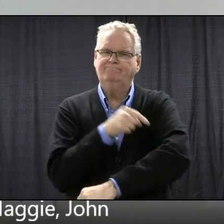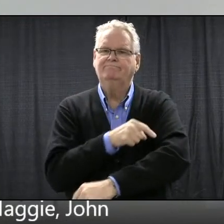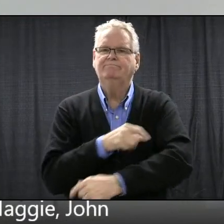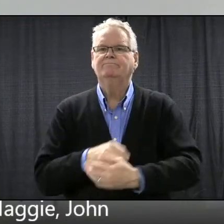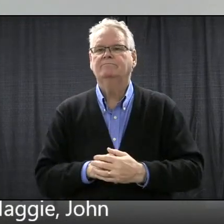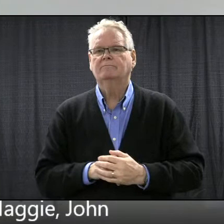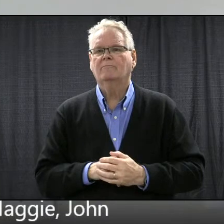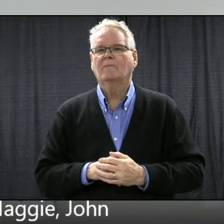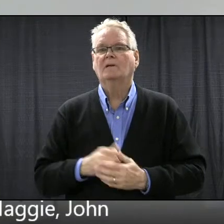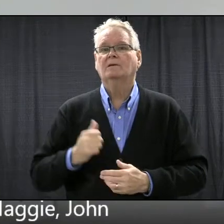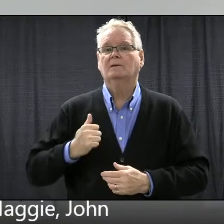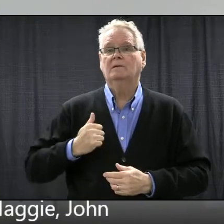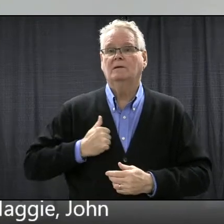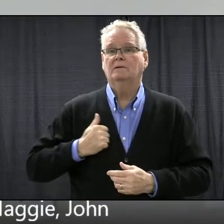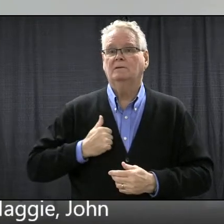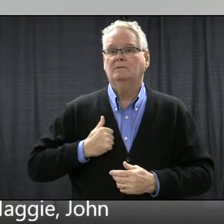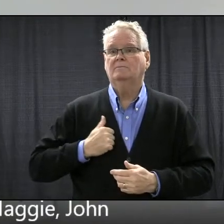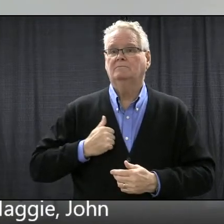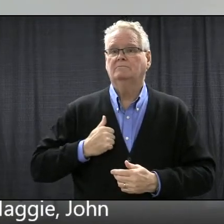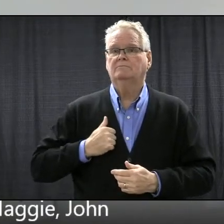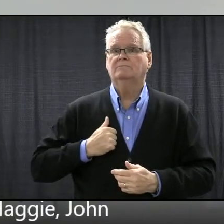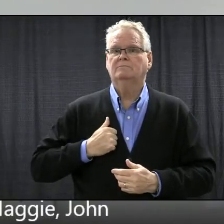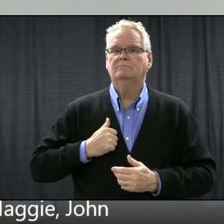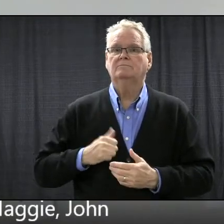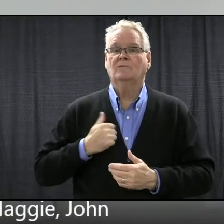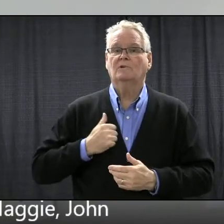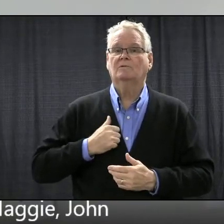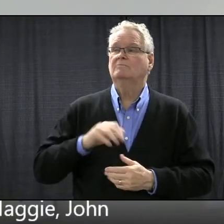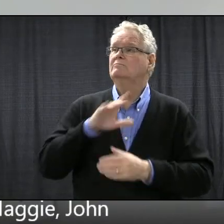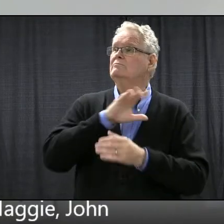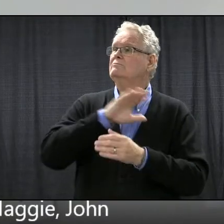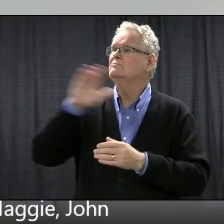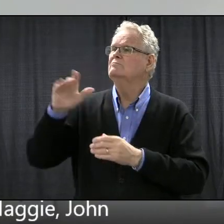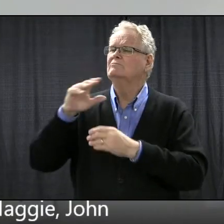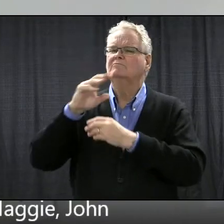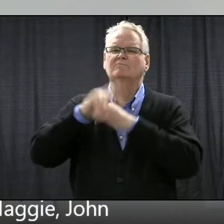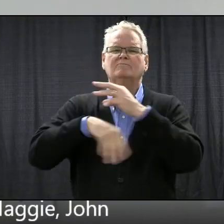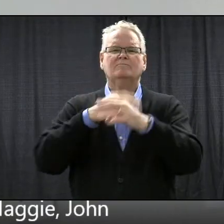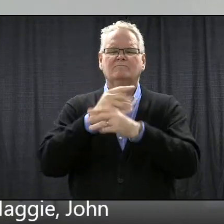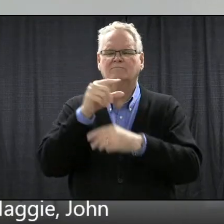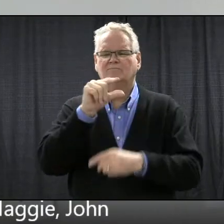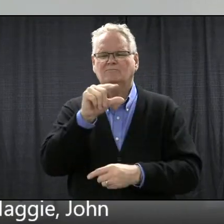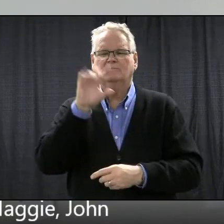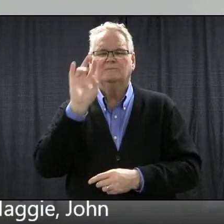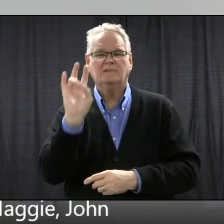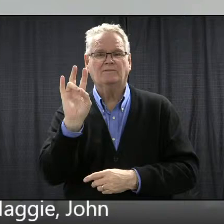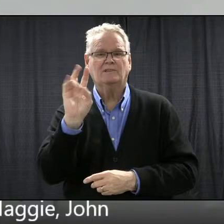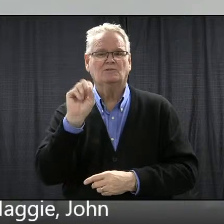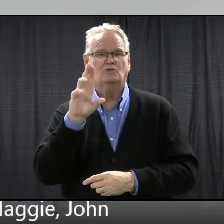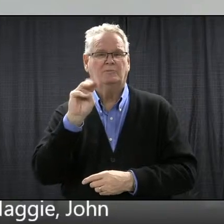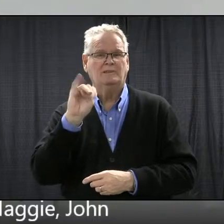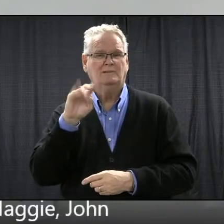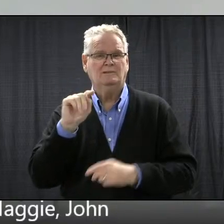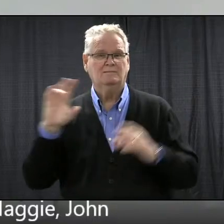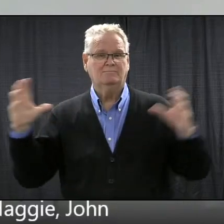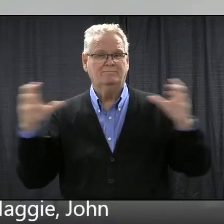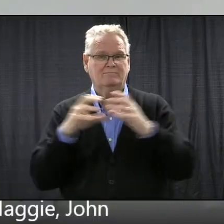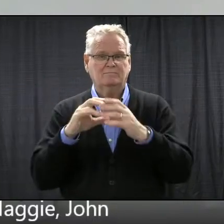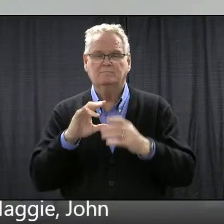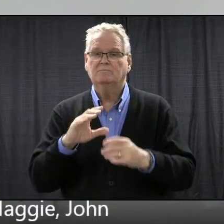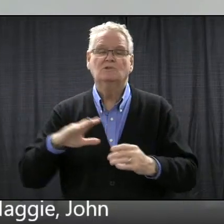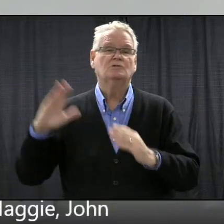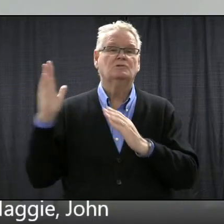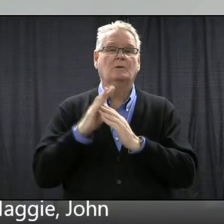in vaccination rates, and Newfoundland and Labrador has done as well, if not better than a lot. So every dose matters. Thank you very